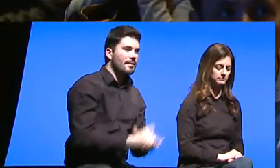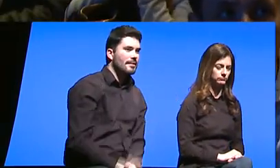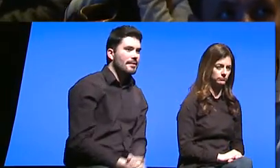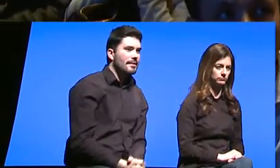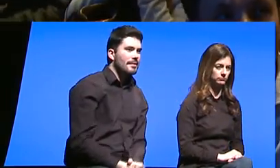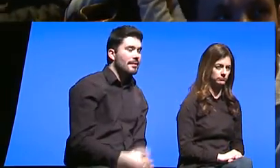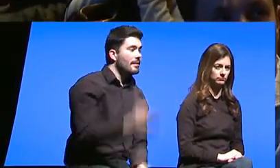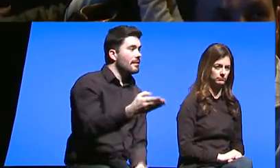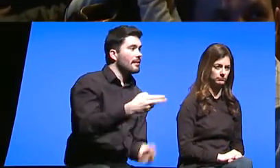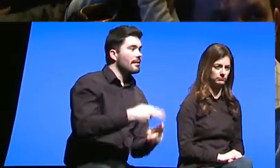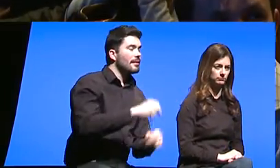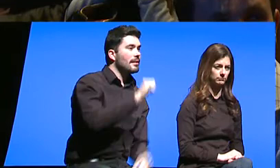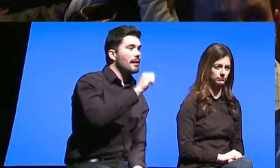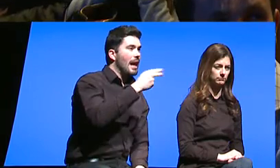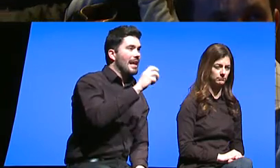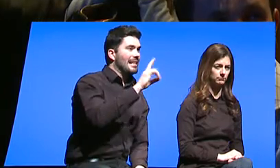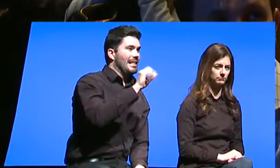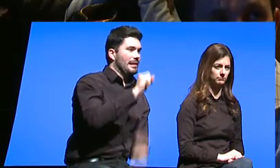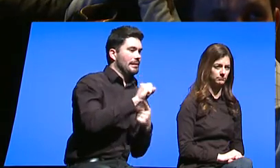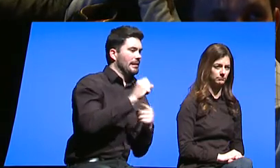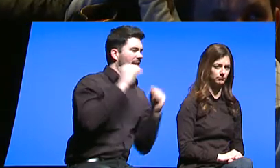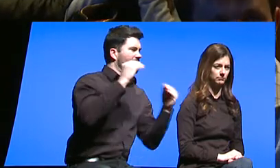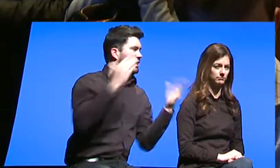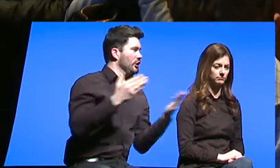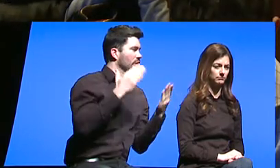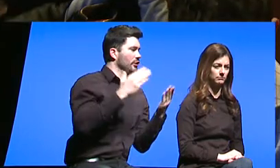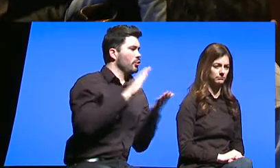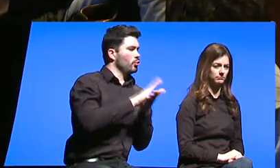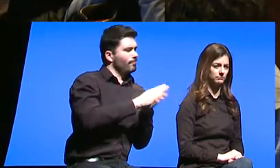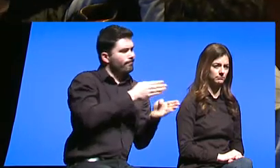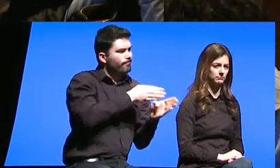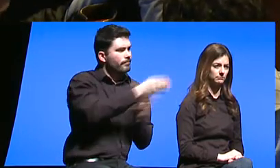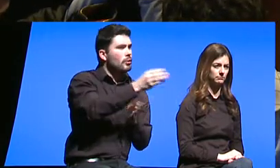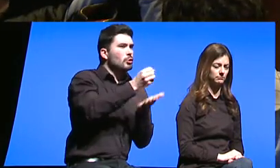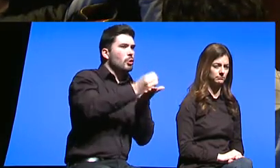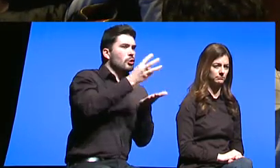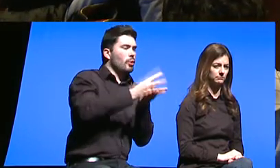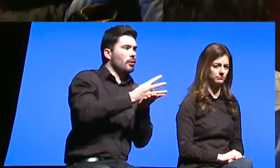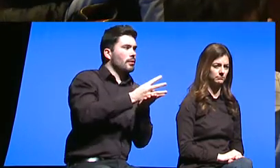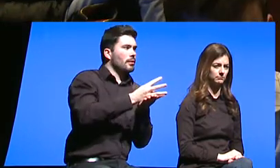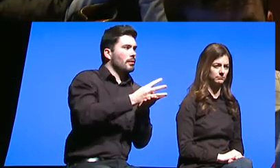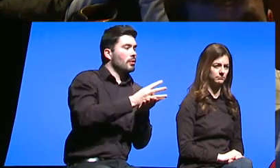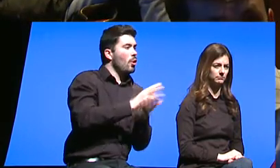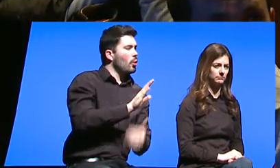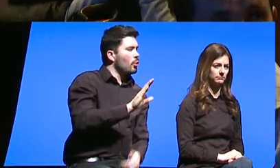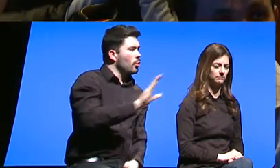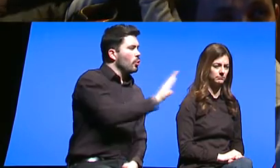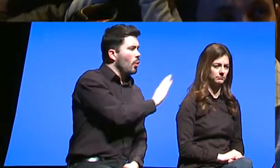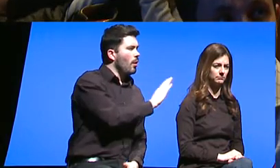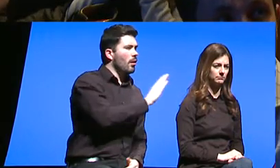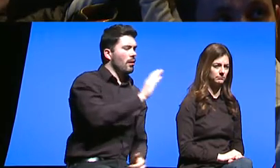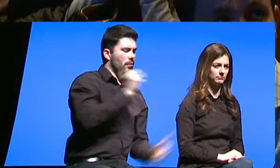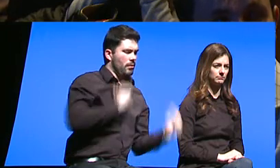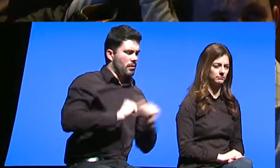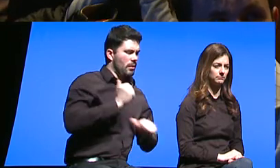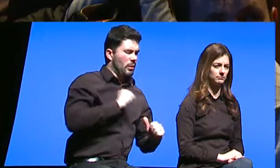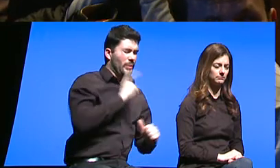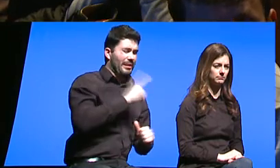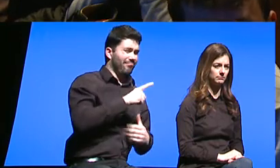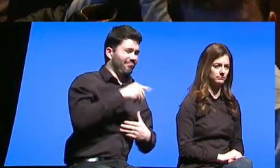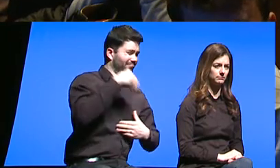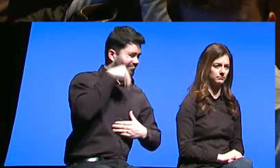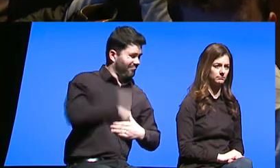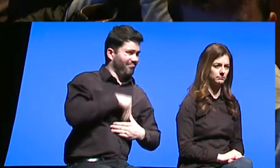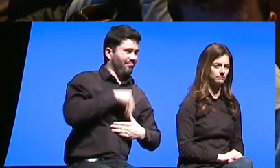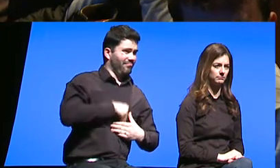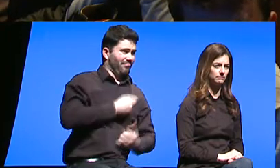My name is Adisa. I'm an instructor here at the School of Social Work. And as I was listening to the very personal presentations, I thought about how my